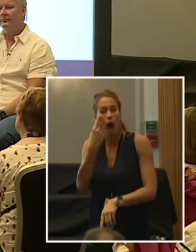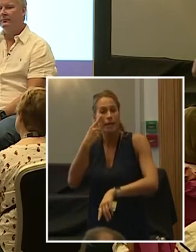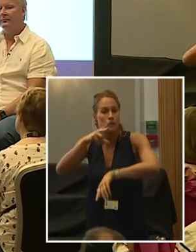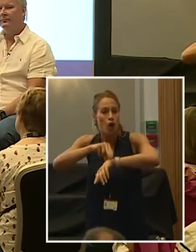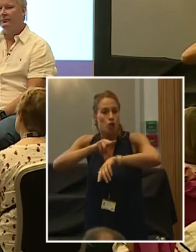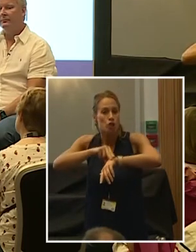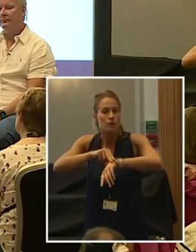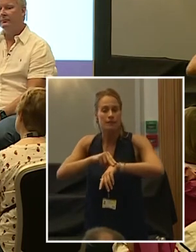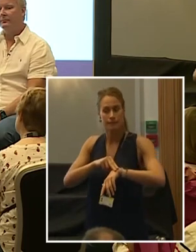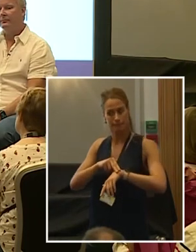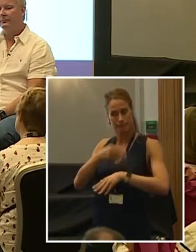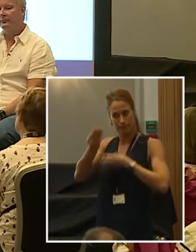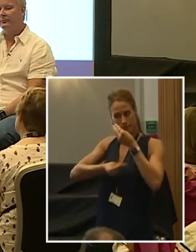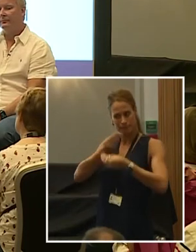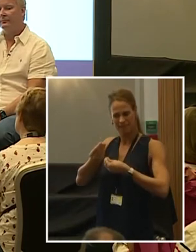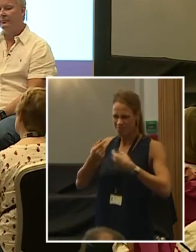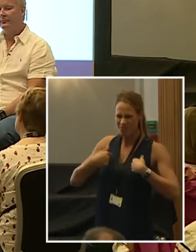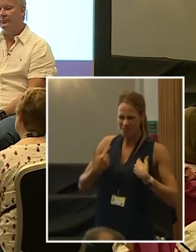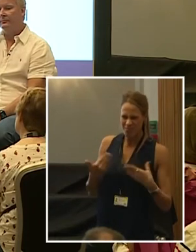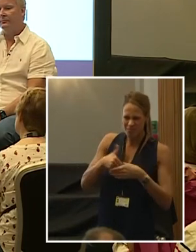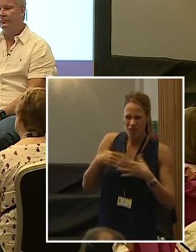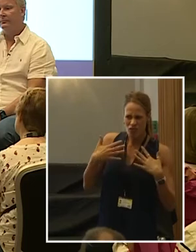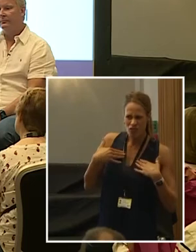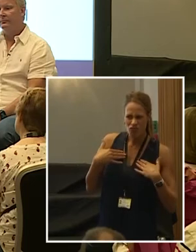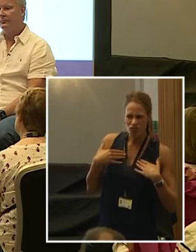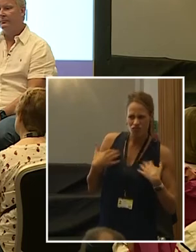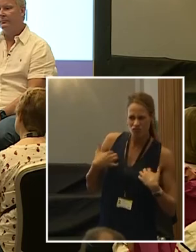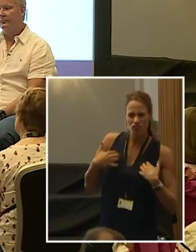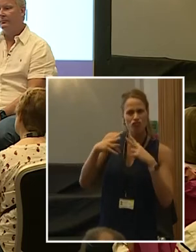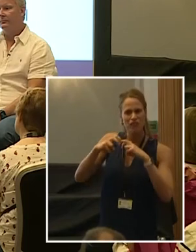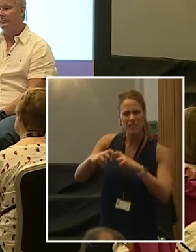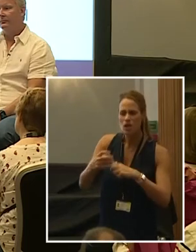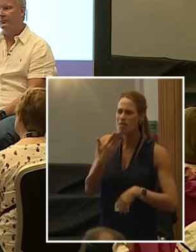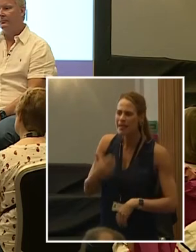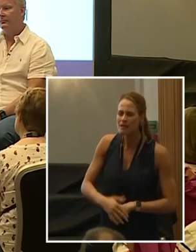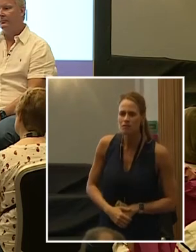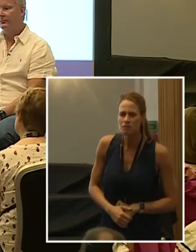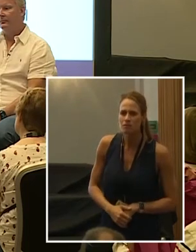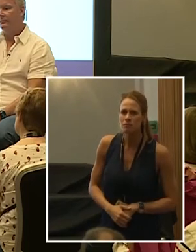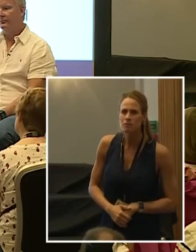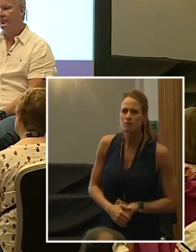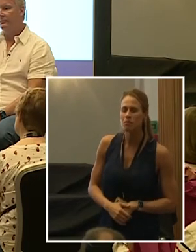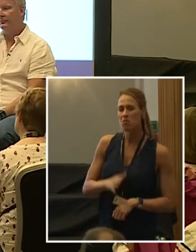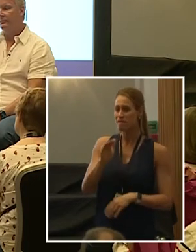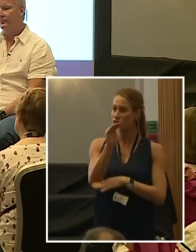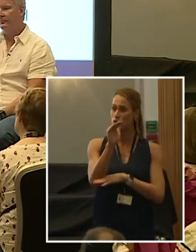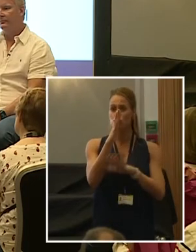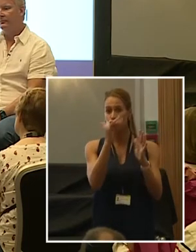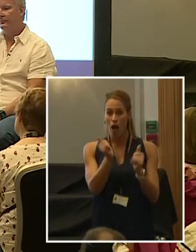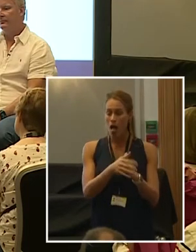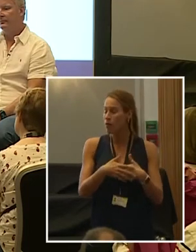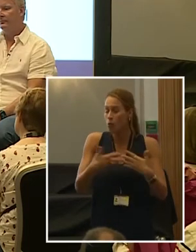your interest in research, and say that you would like to take part in any trials available in your